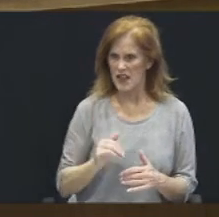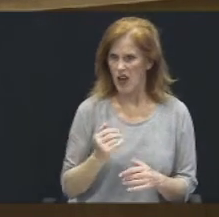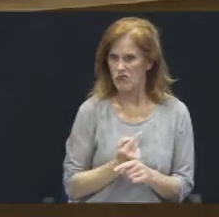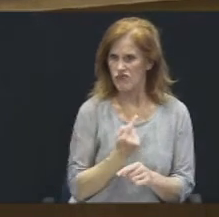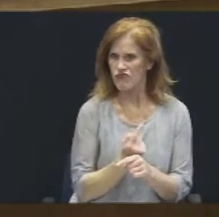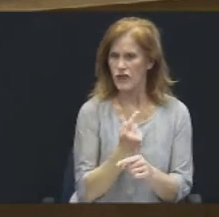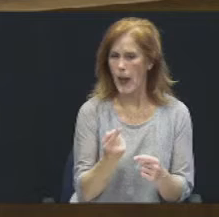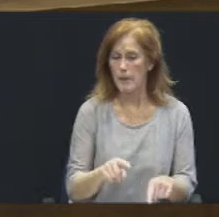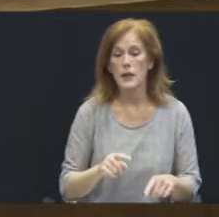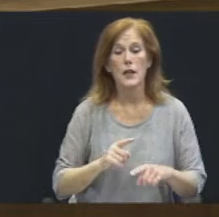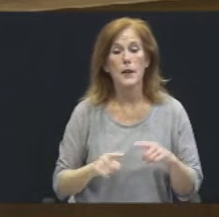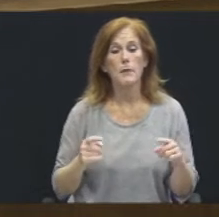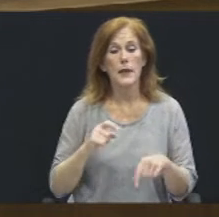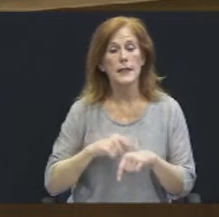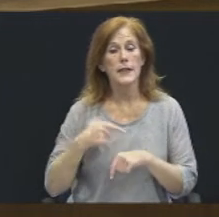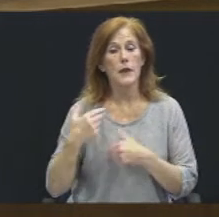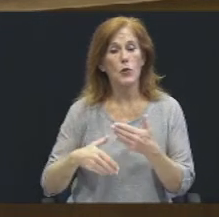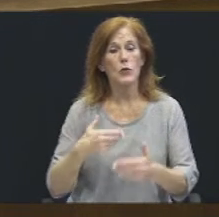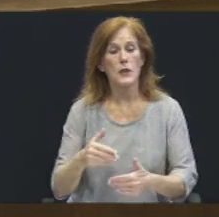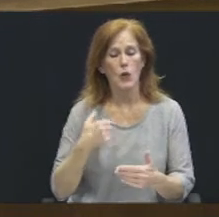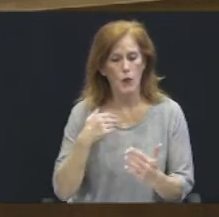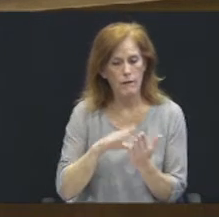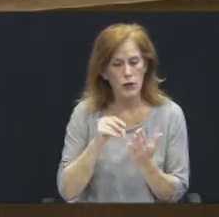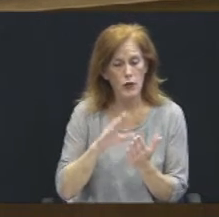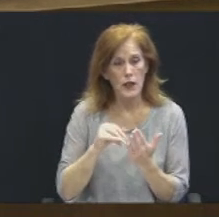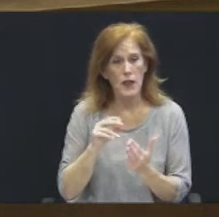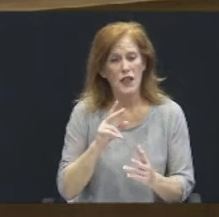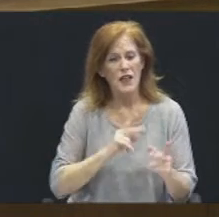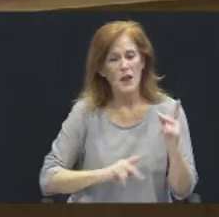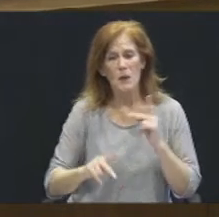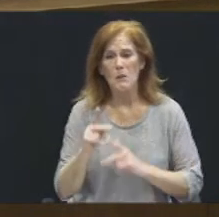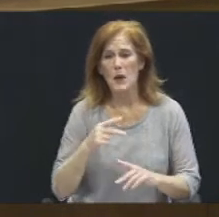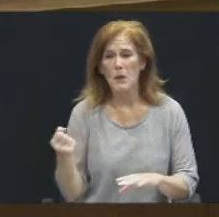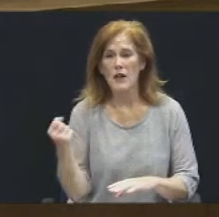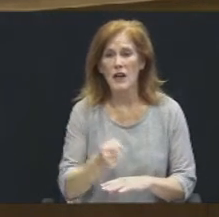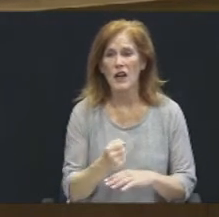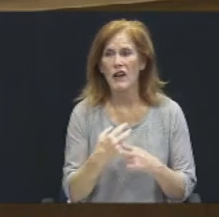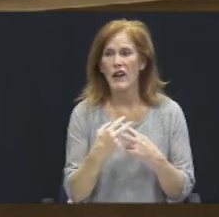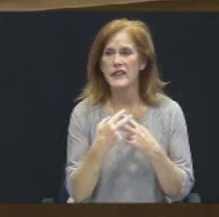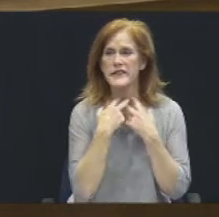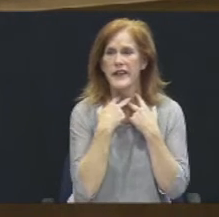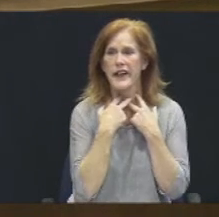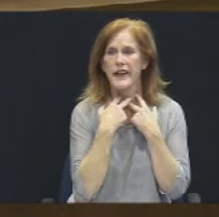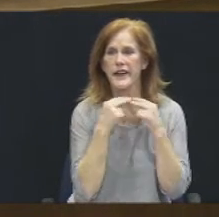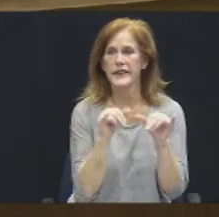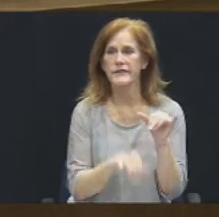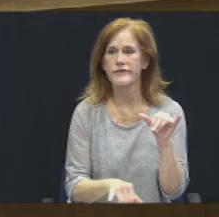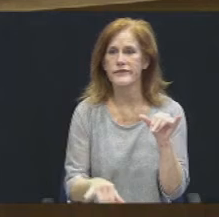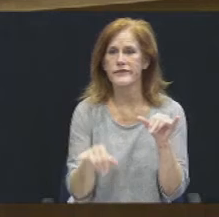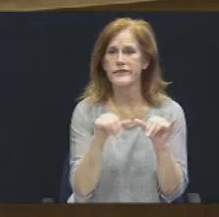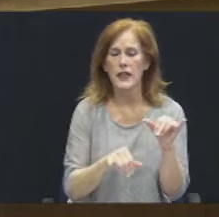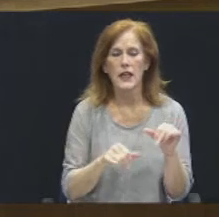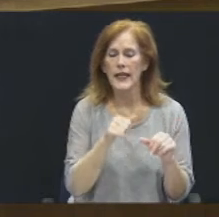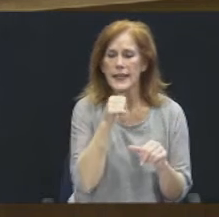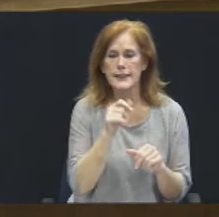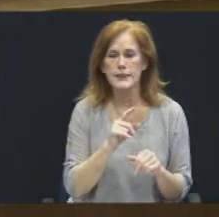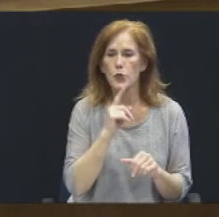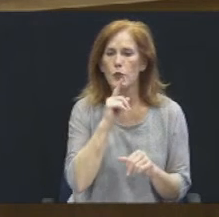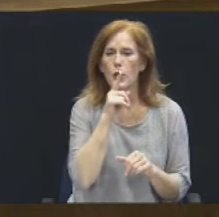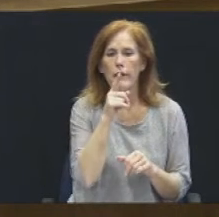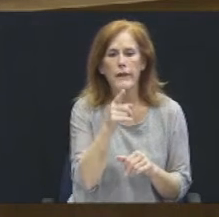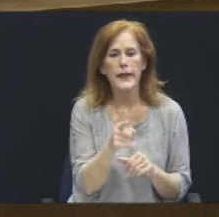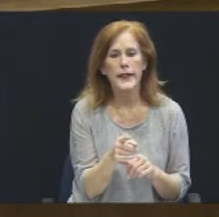over time is that people just kind of got stuck there. Yeah. And it really didn't turn into,